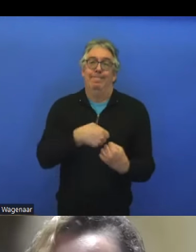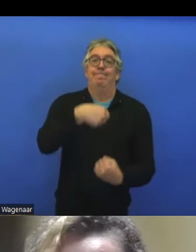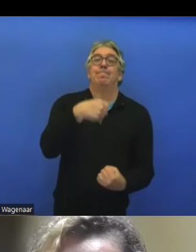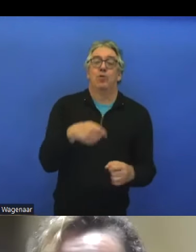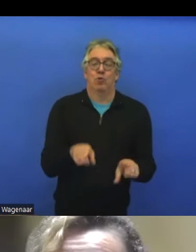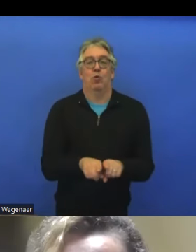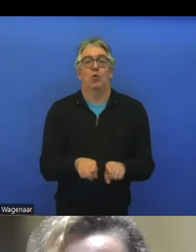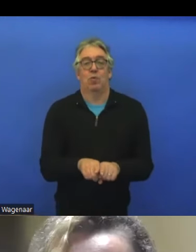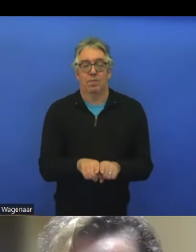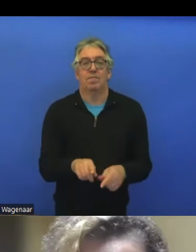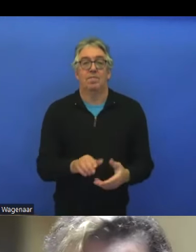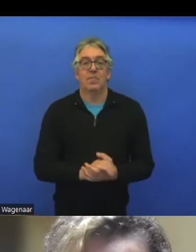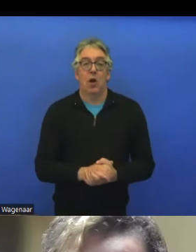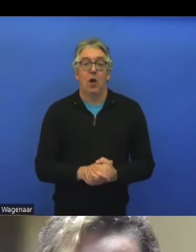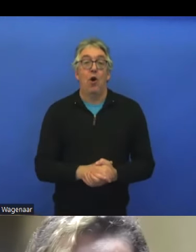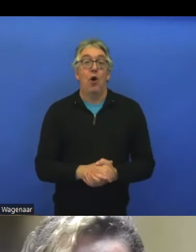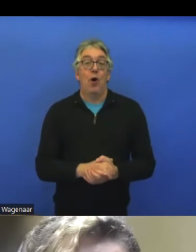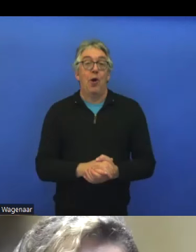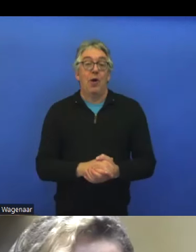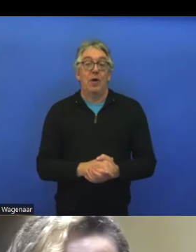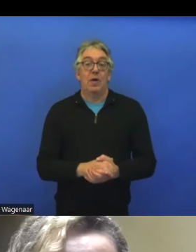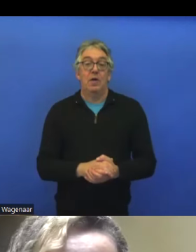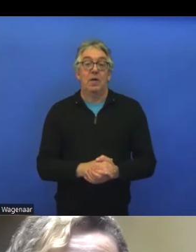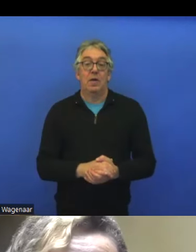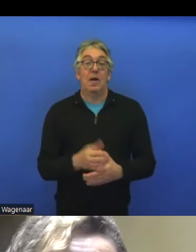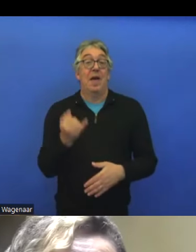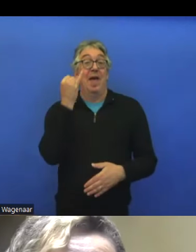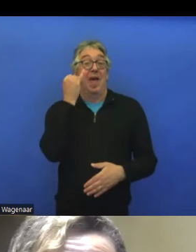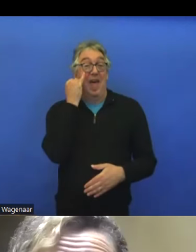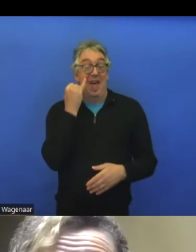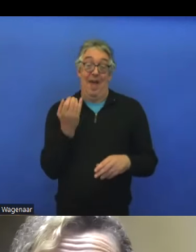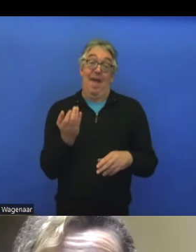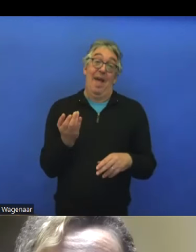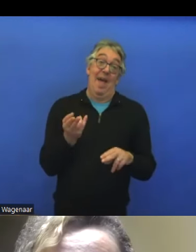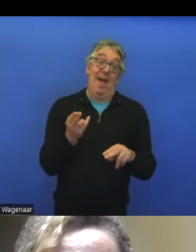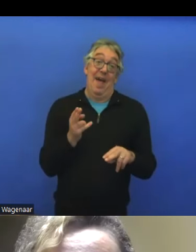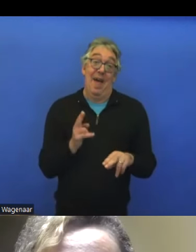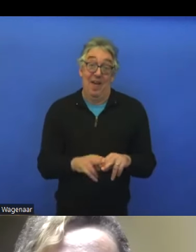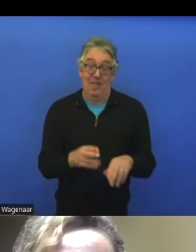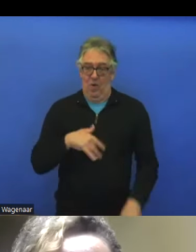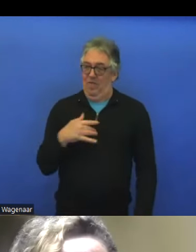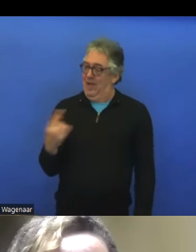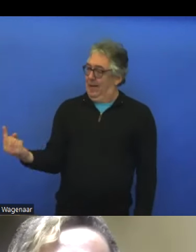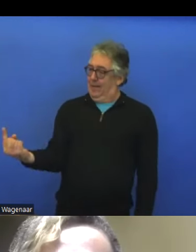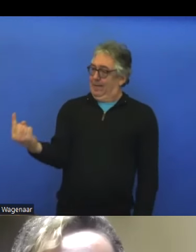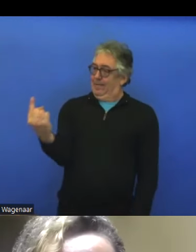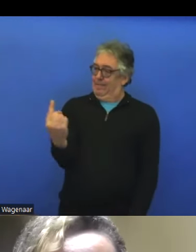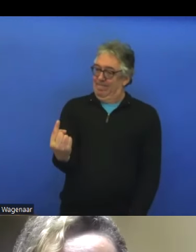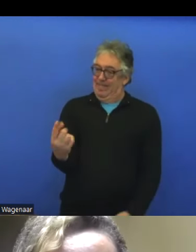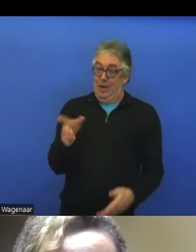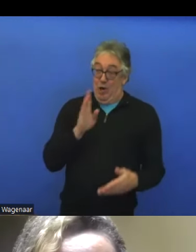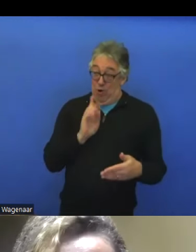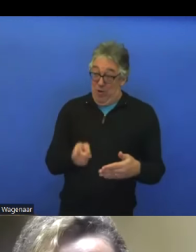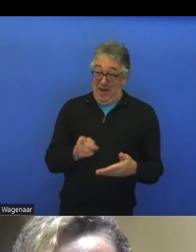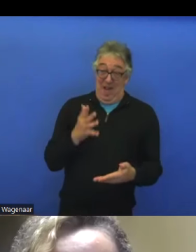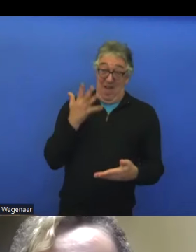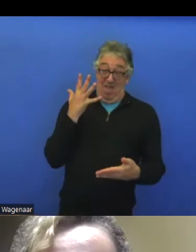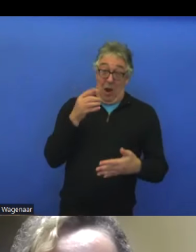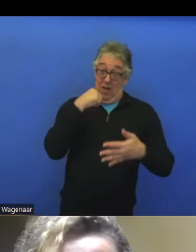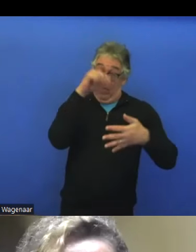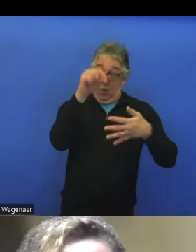like if we consider that an asylum seeker doesn't meet the individual criteria to be recognized a